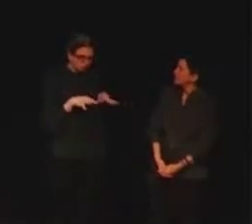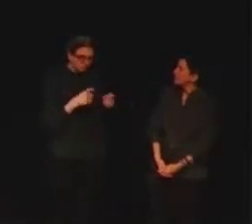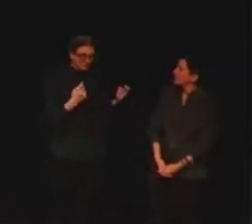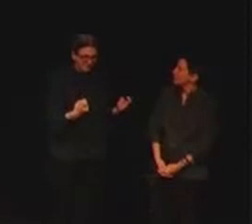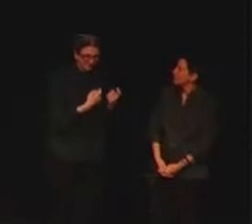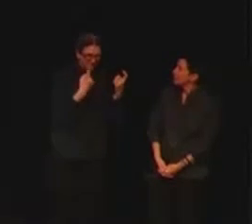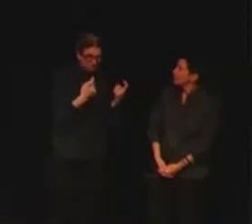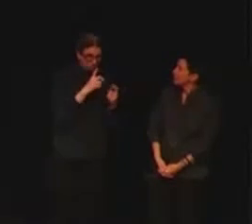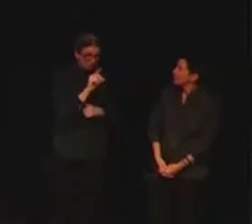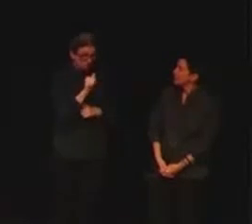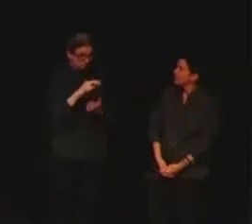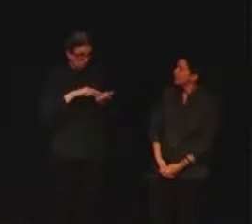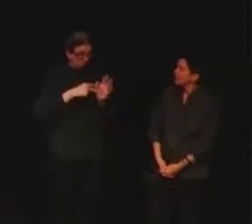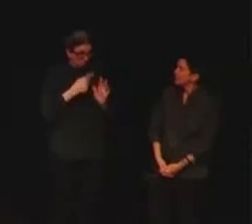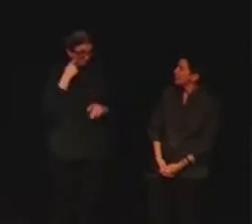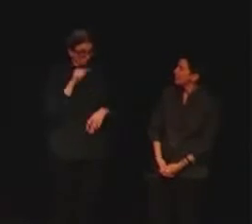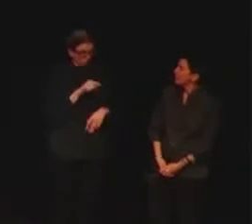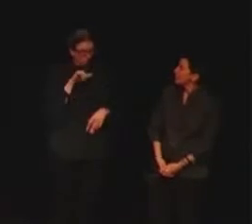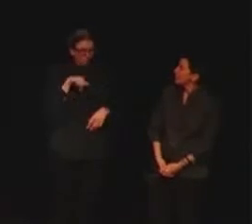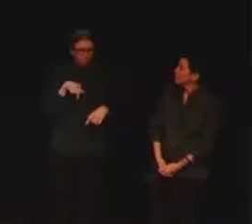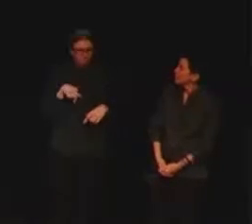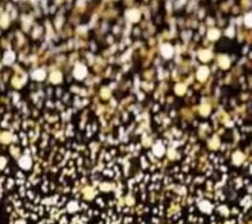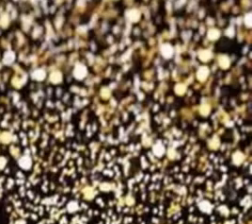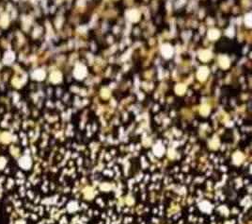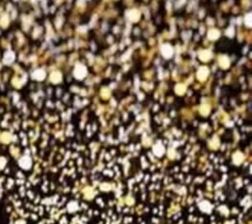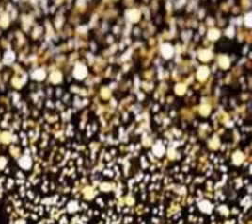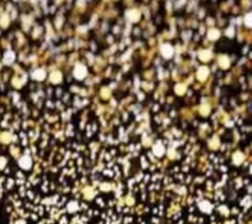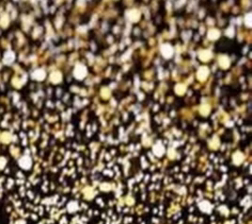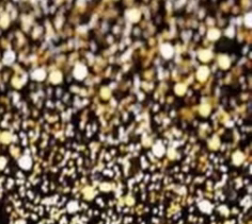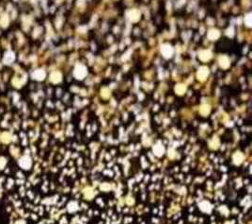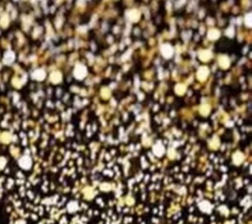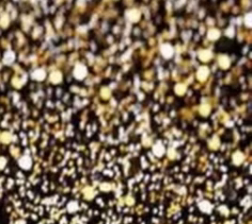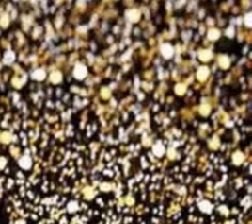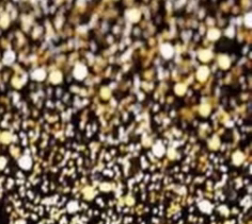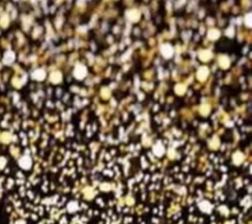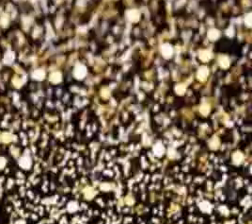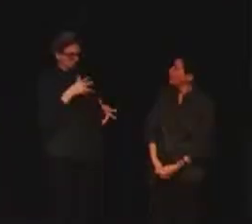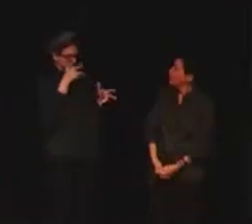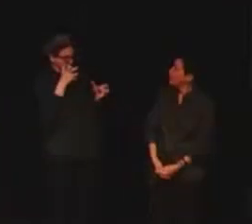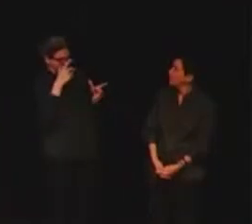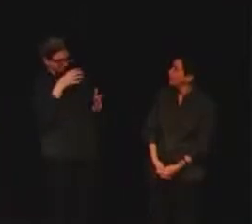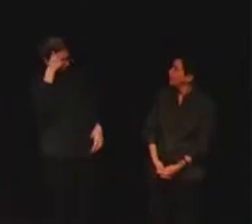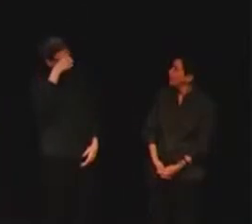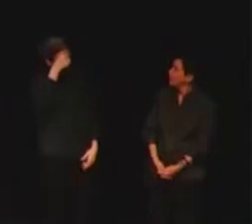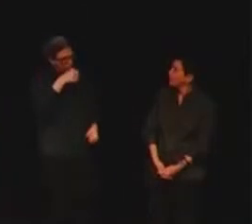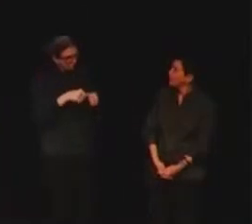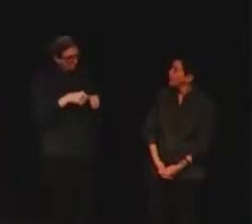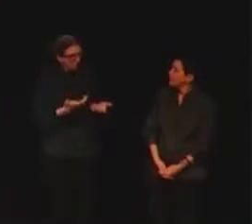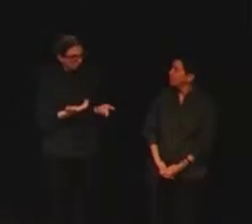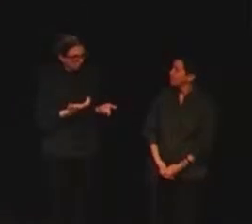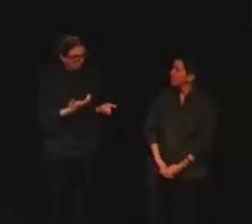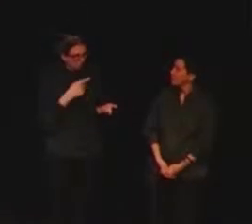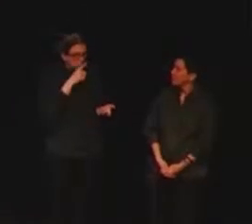of disability means to you, what this movie, what we should take from this movie, and how, you know, just